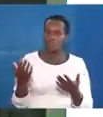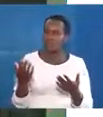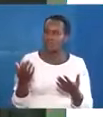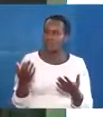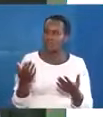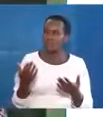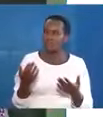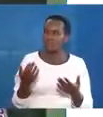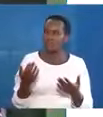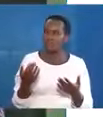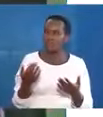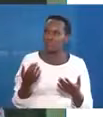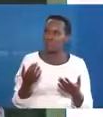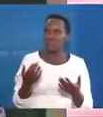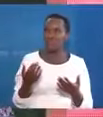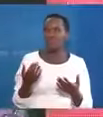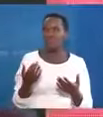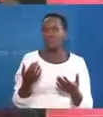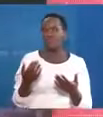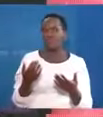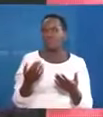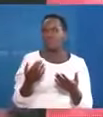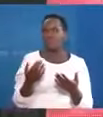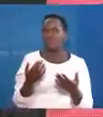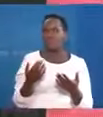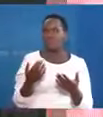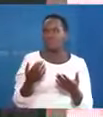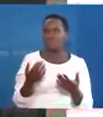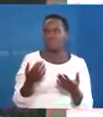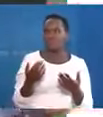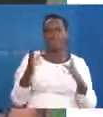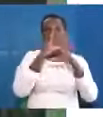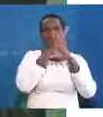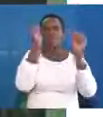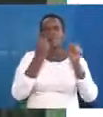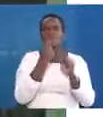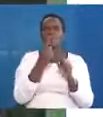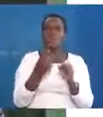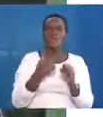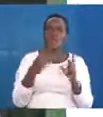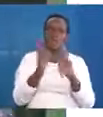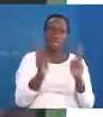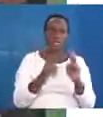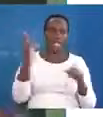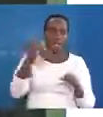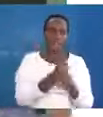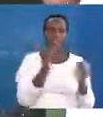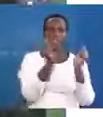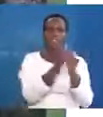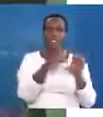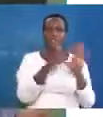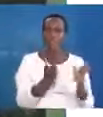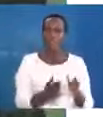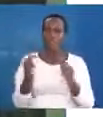IPPG process. The President Moi had already appointed 10 members. The opposition